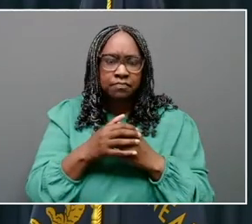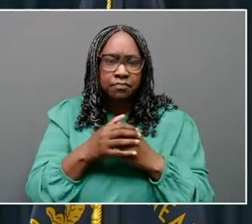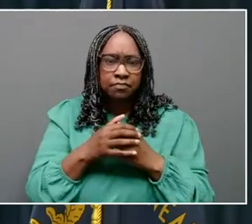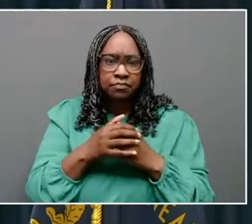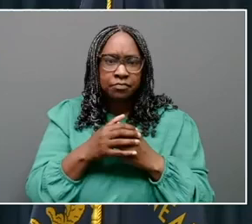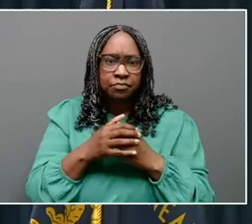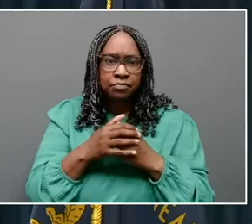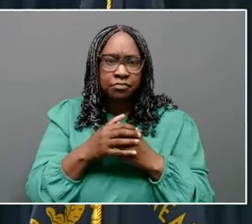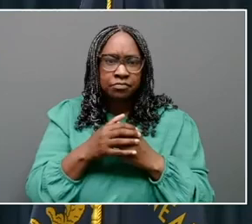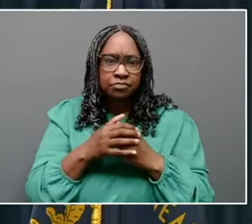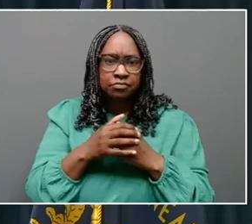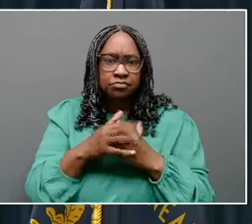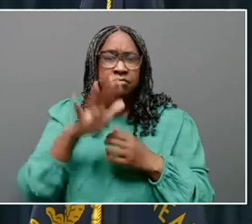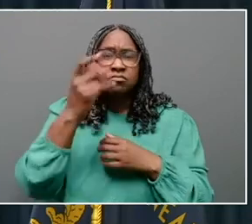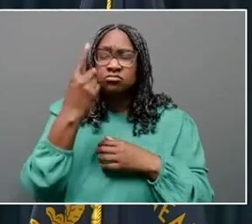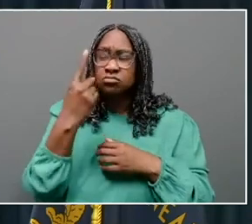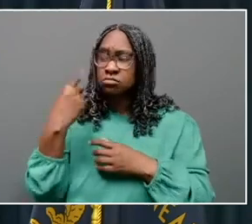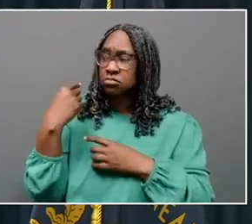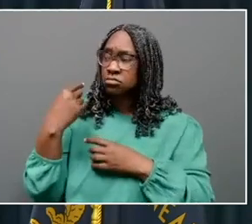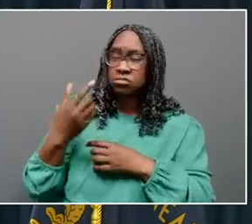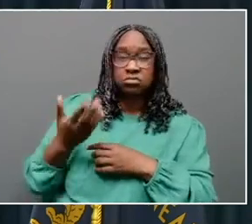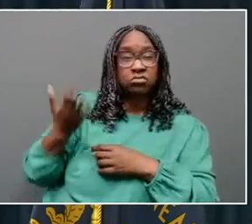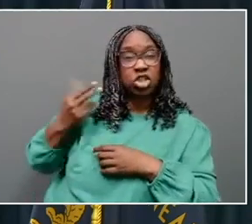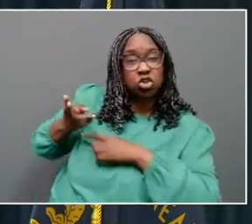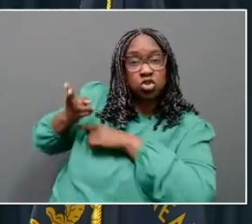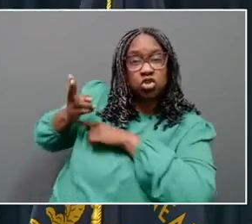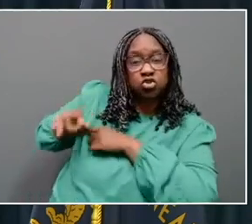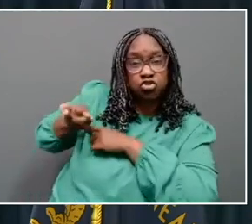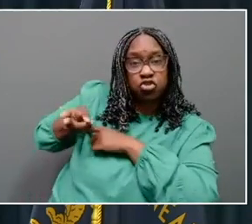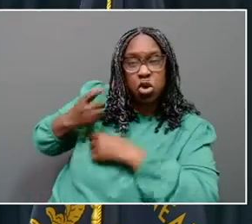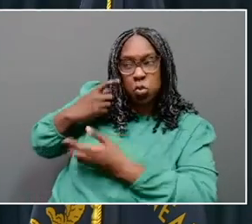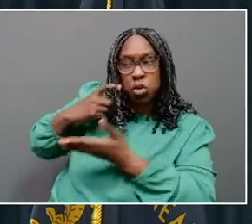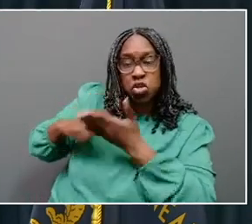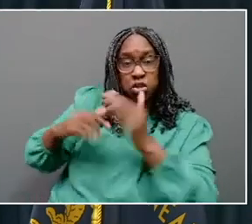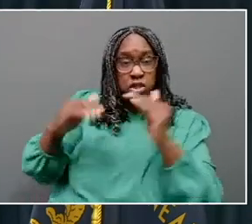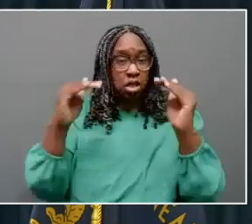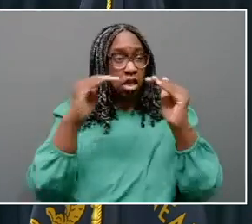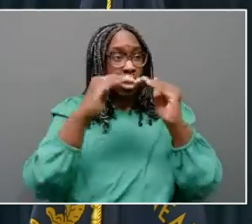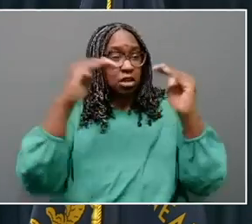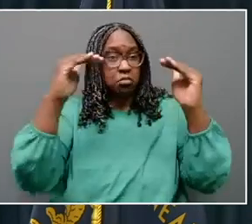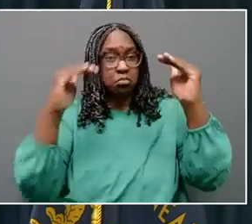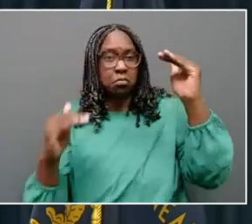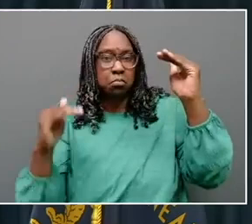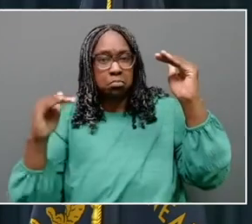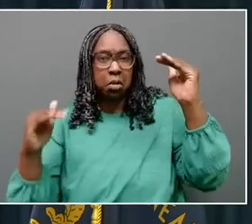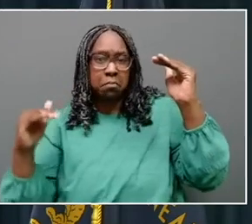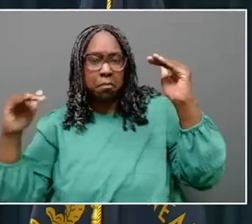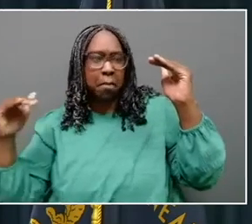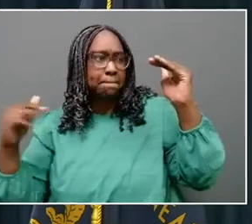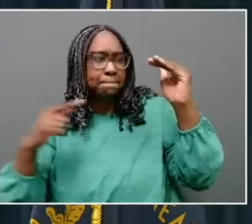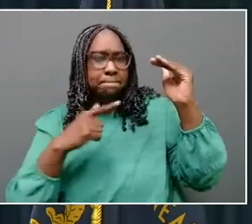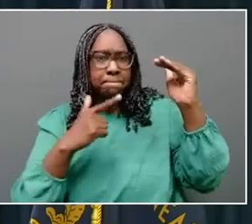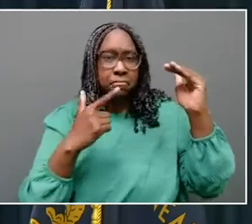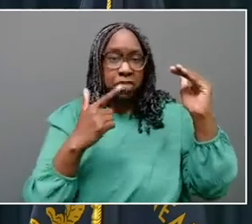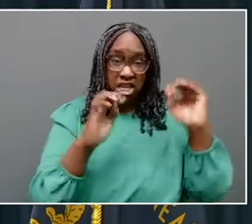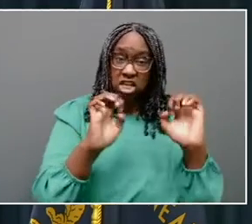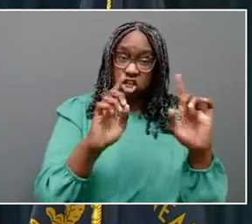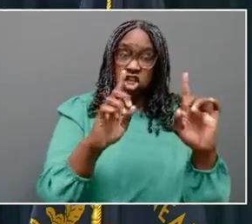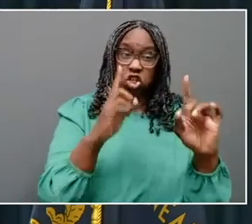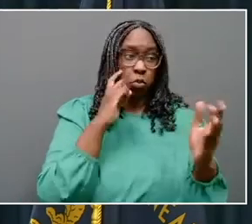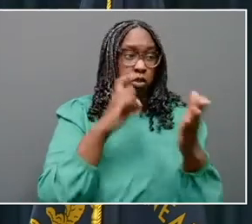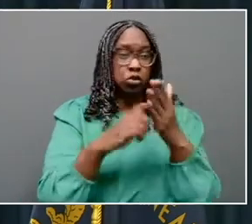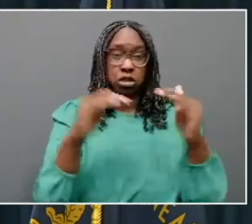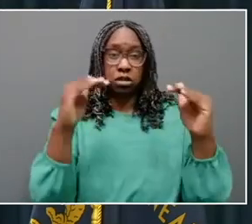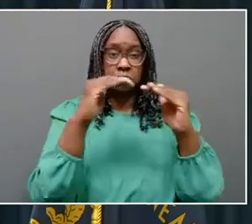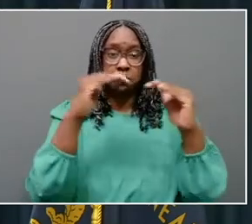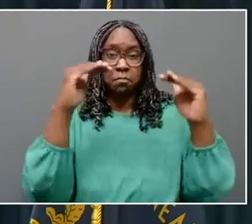historic inequalities, oftentimes or especially in education, you know, it's important that we don't